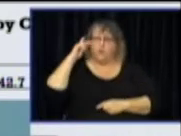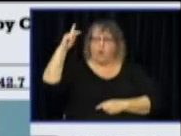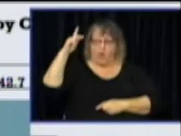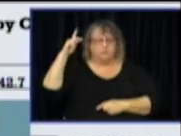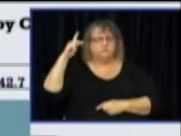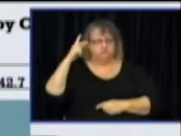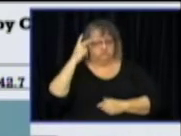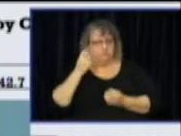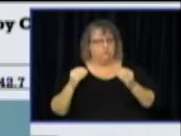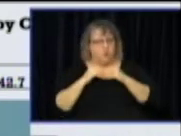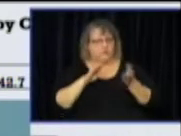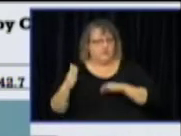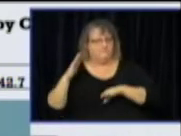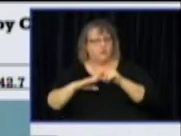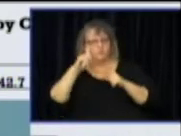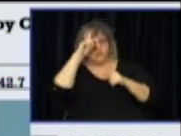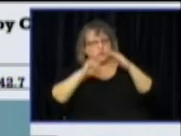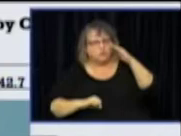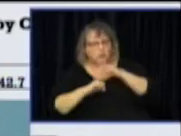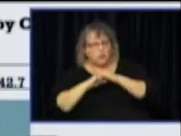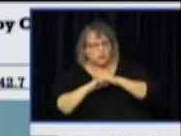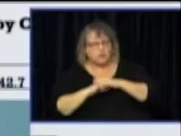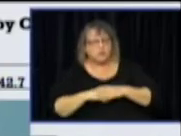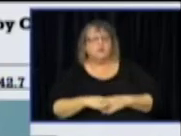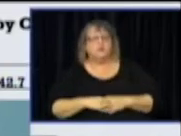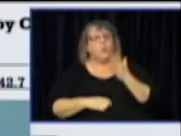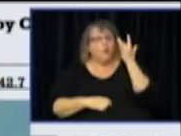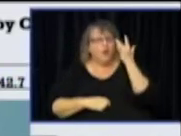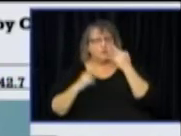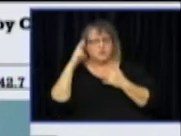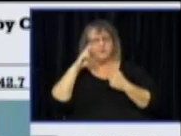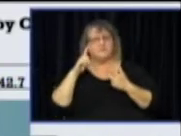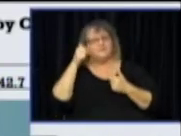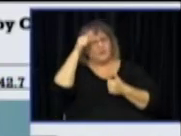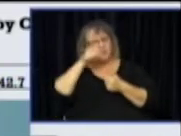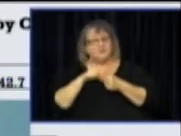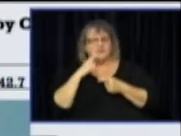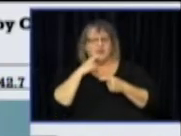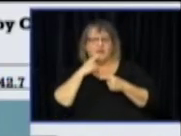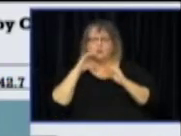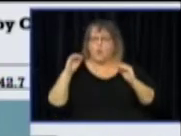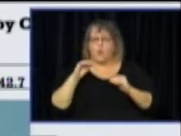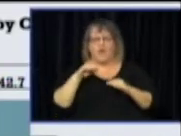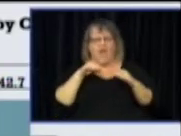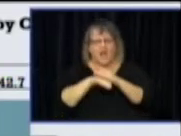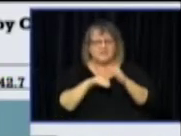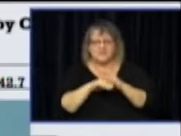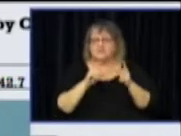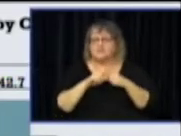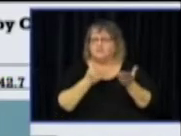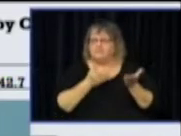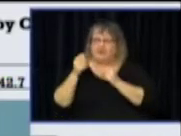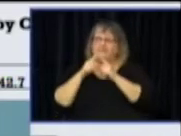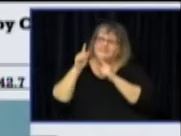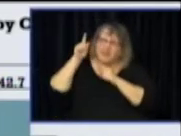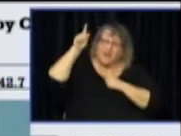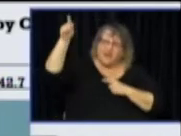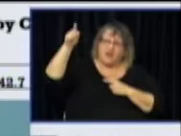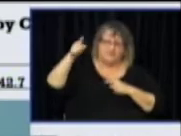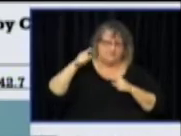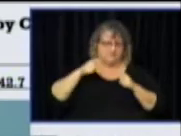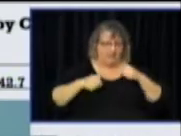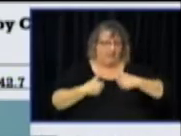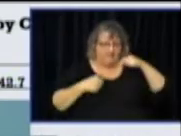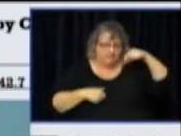Hawaii. Some of that has to do with some of the issues we talked about, like access to care. Some of it has to do with